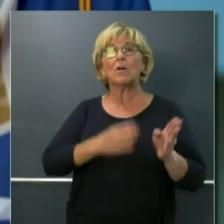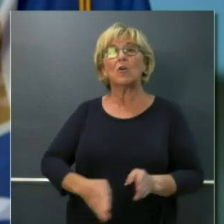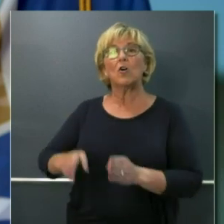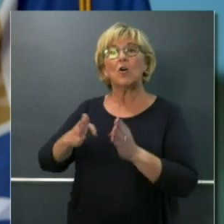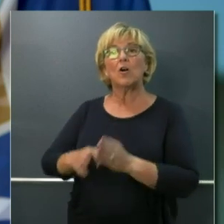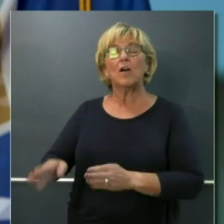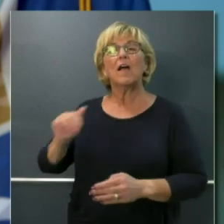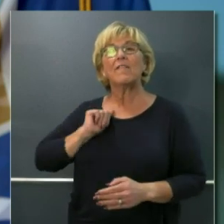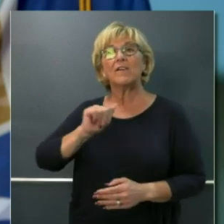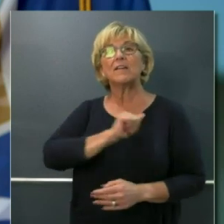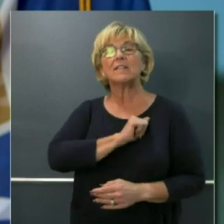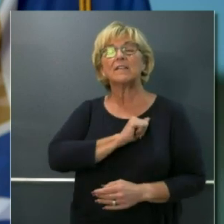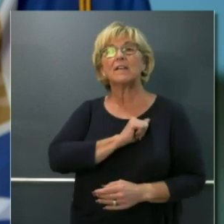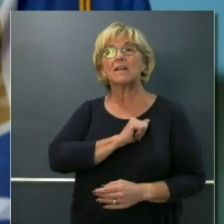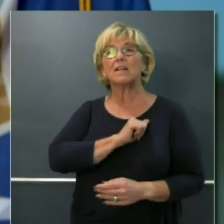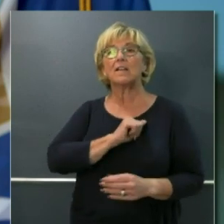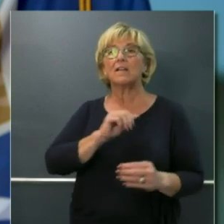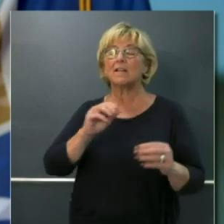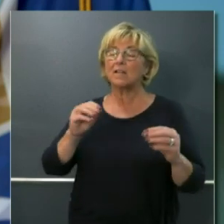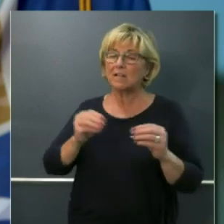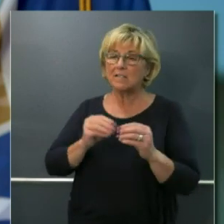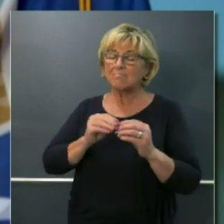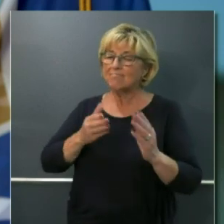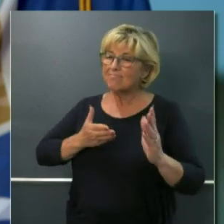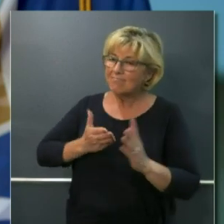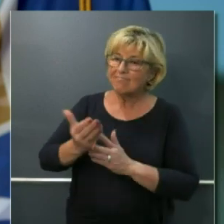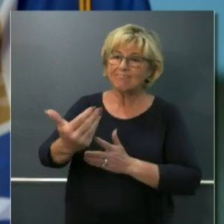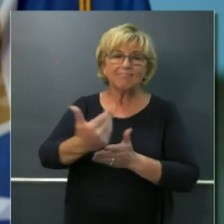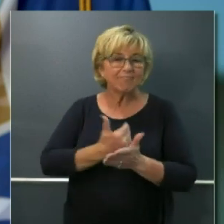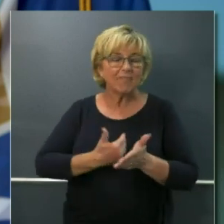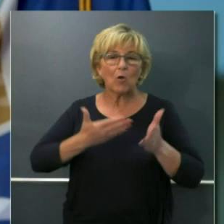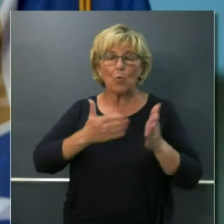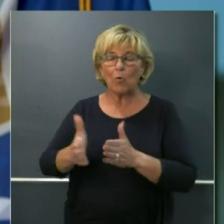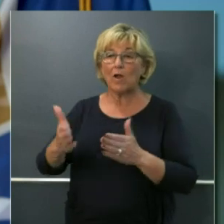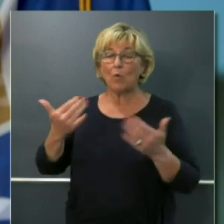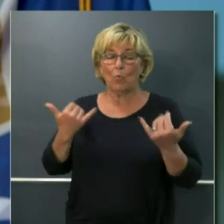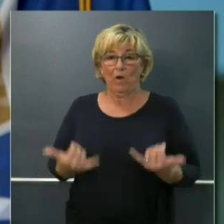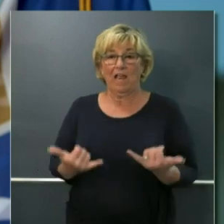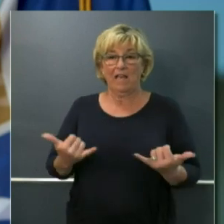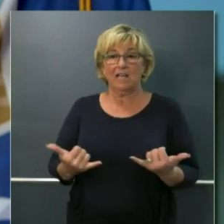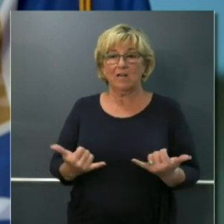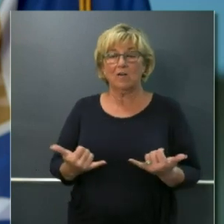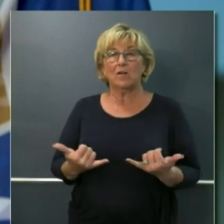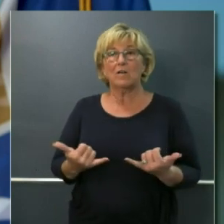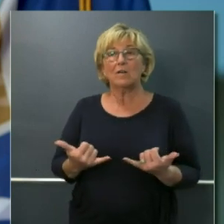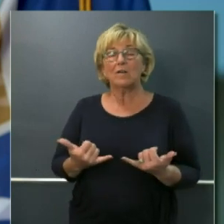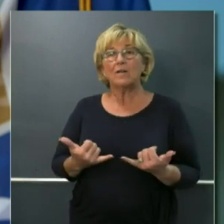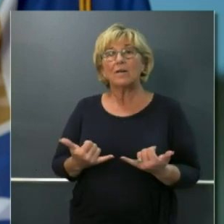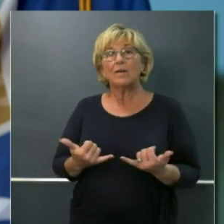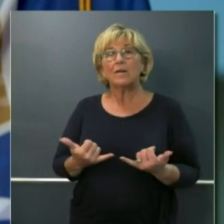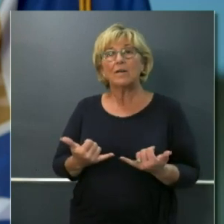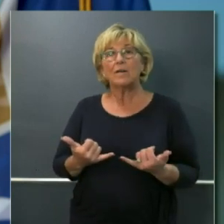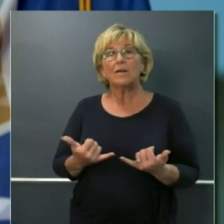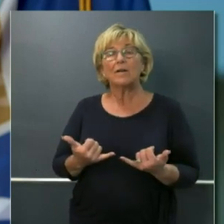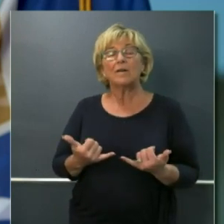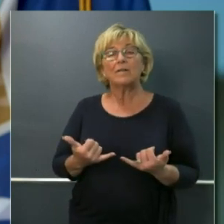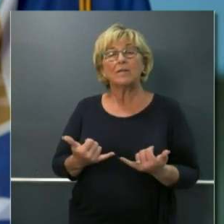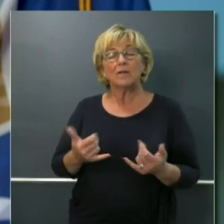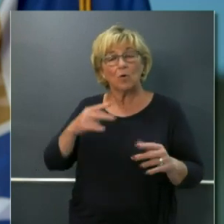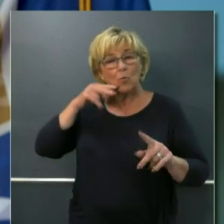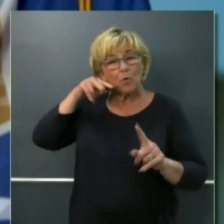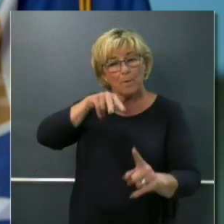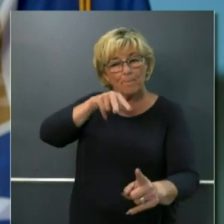ourselves in a much more thorough and deliberative way. We're currently Sophia, just to update you, we're